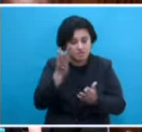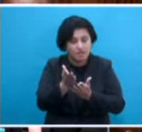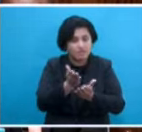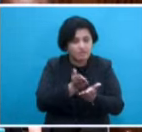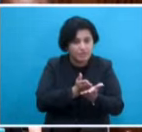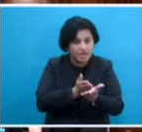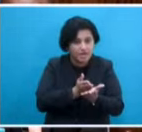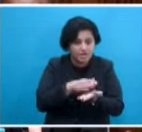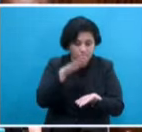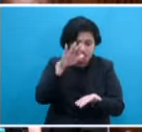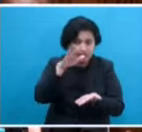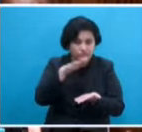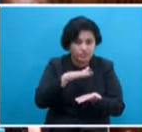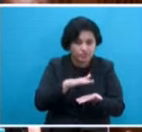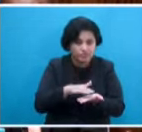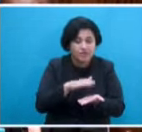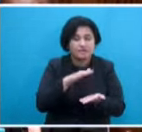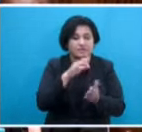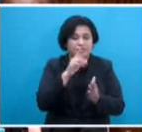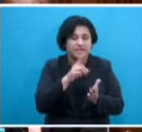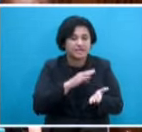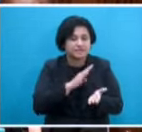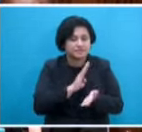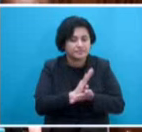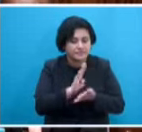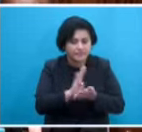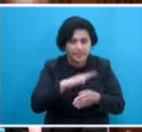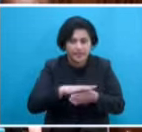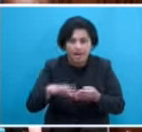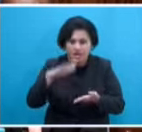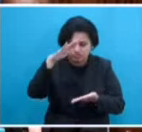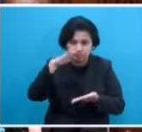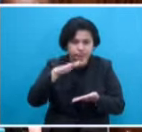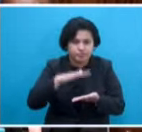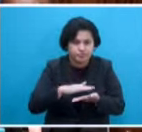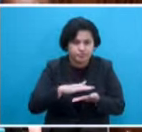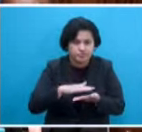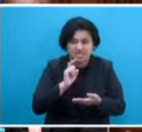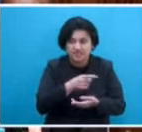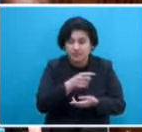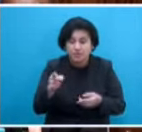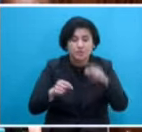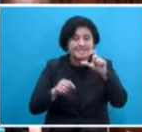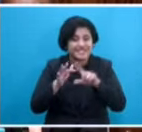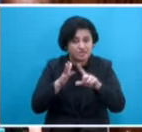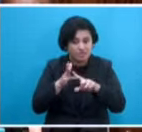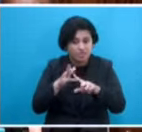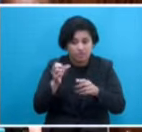for Economy. A 25% budget cut? If he was the CEO of a company, he'd be fired already.